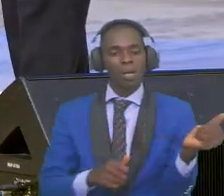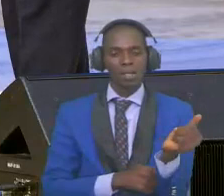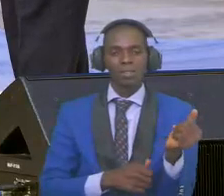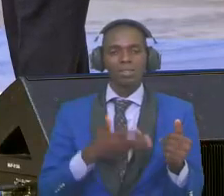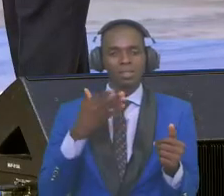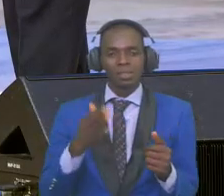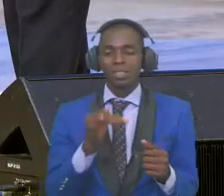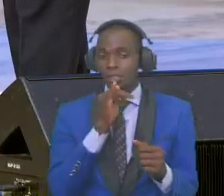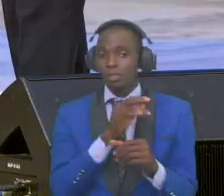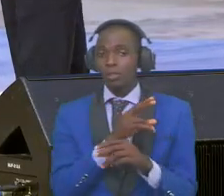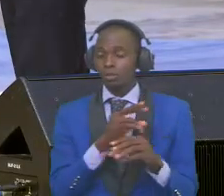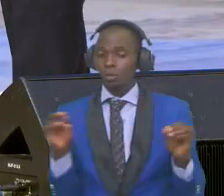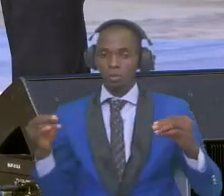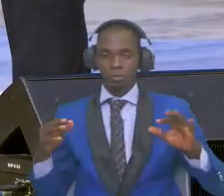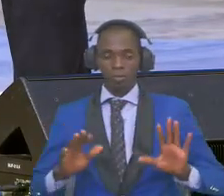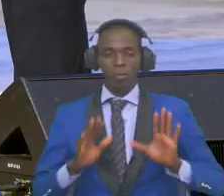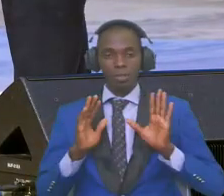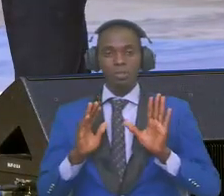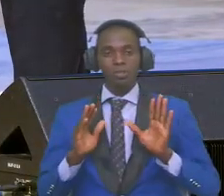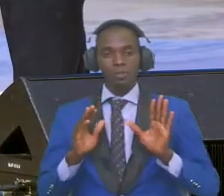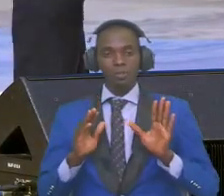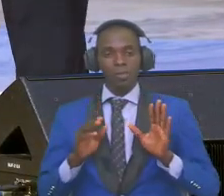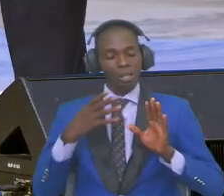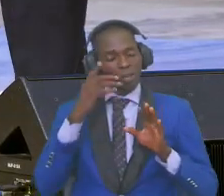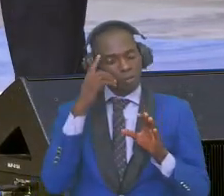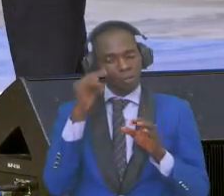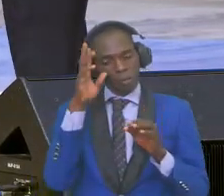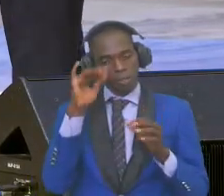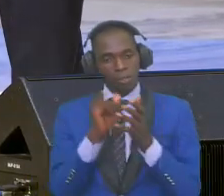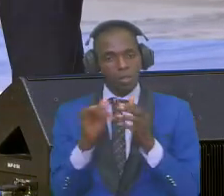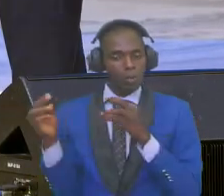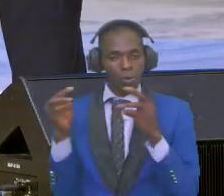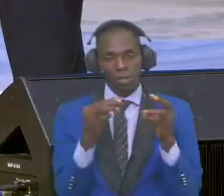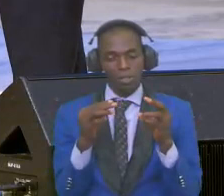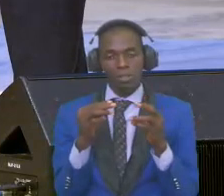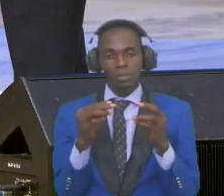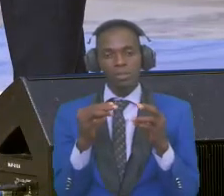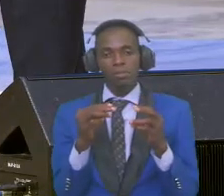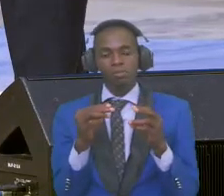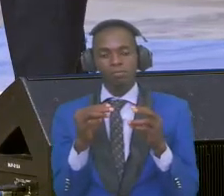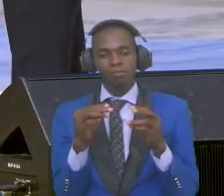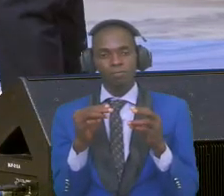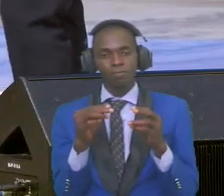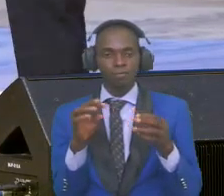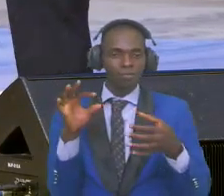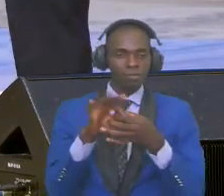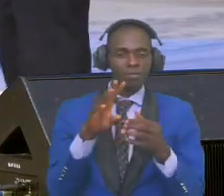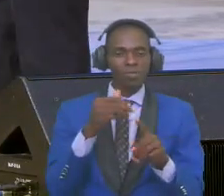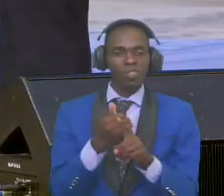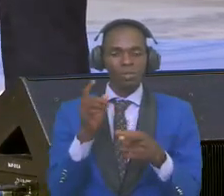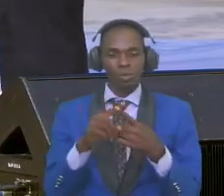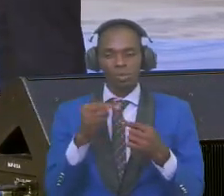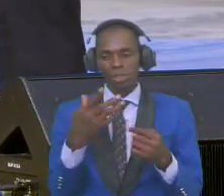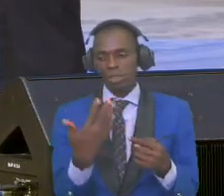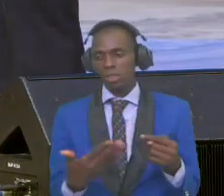and no man that warreth entangleth himself with the affairs of this life, that he